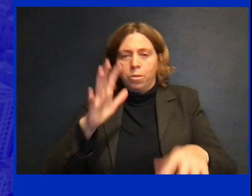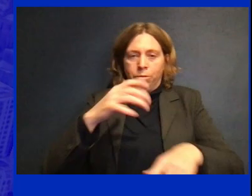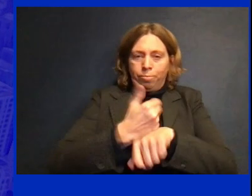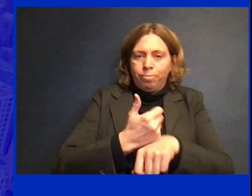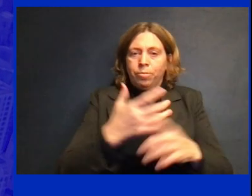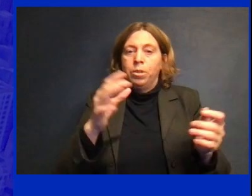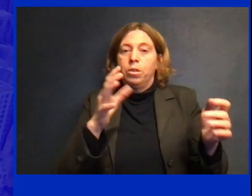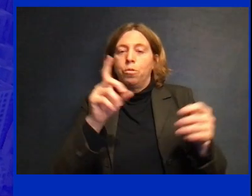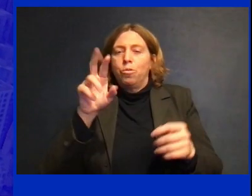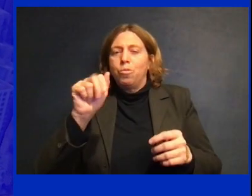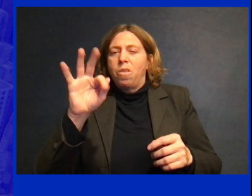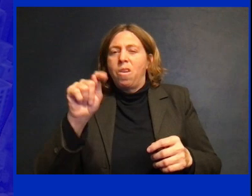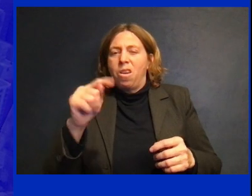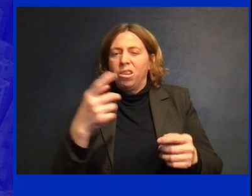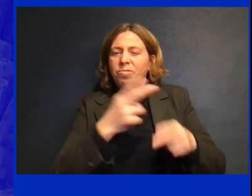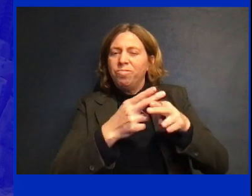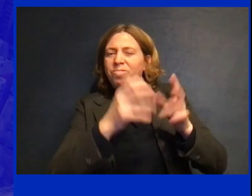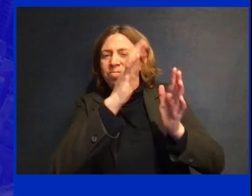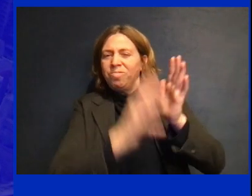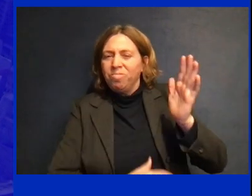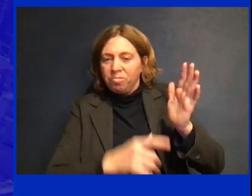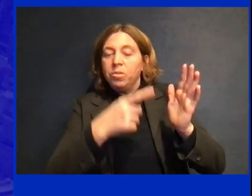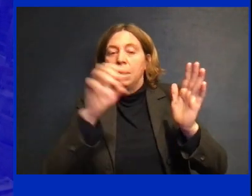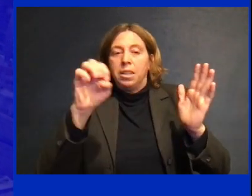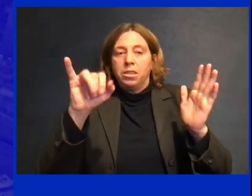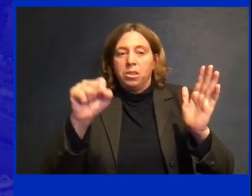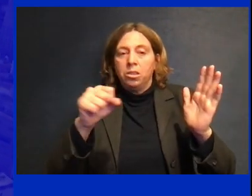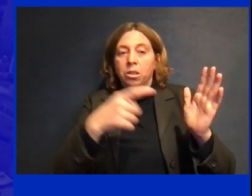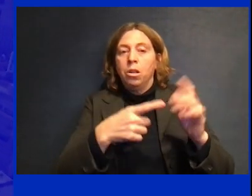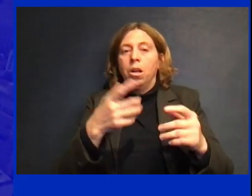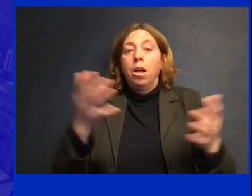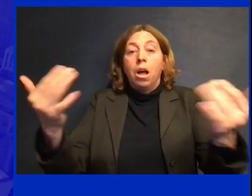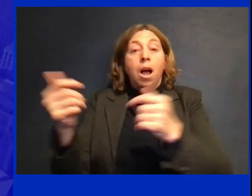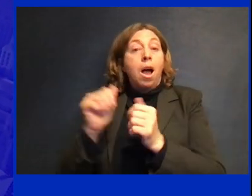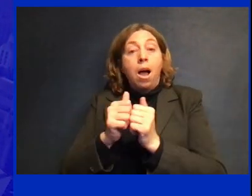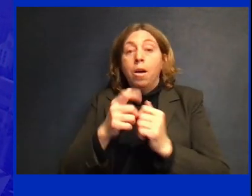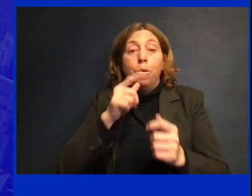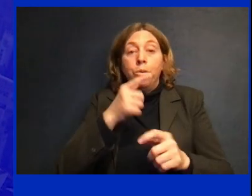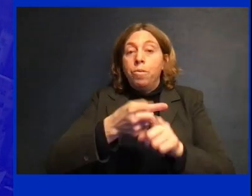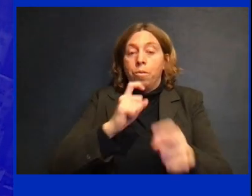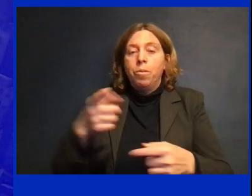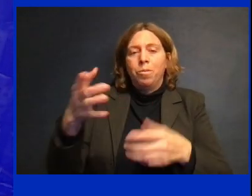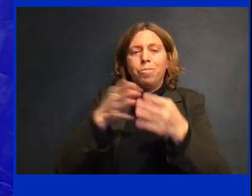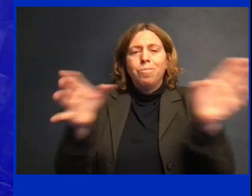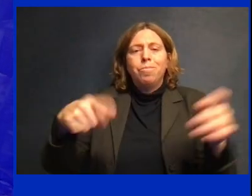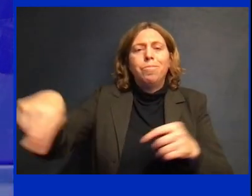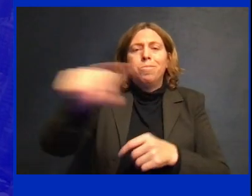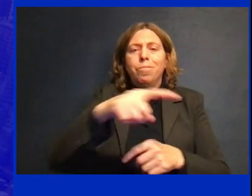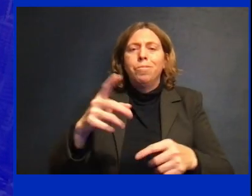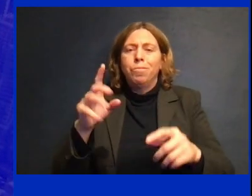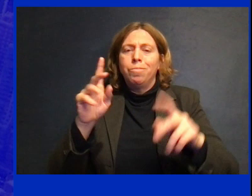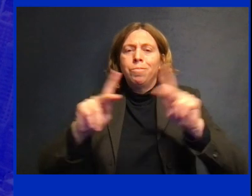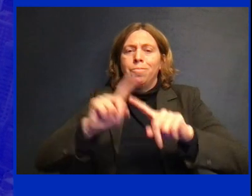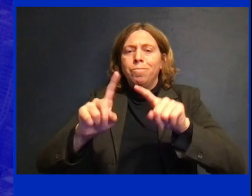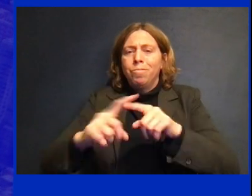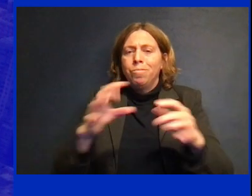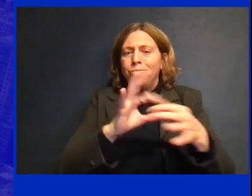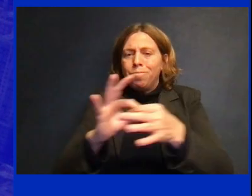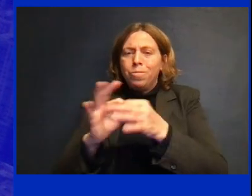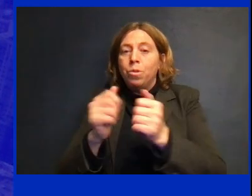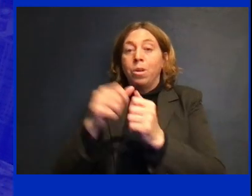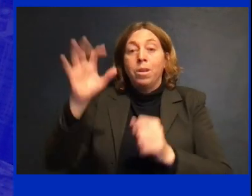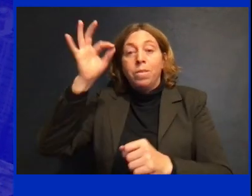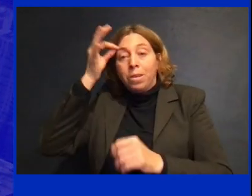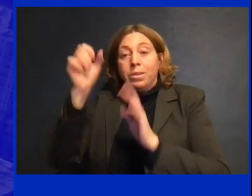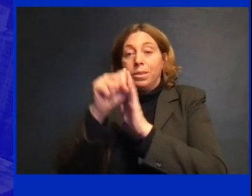has prepared the draft Environmental Impact Statement, or DEIS, with input from the public and in coordination with